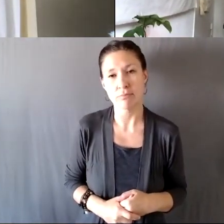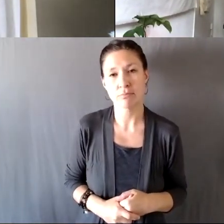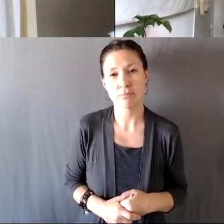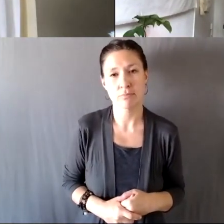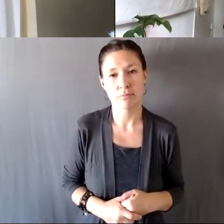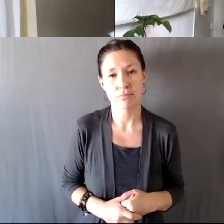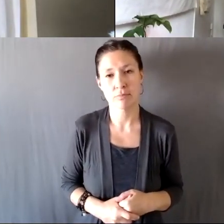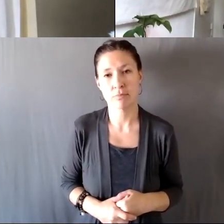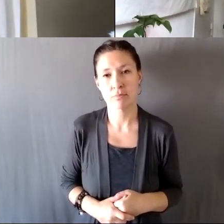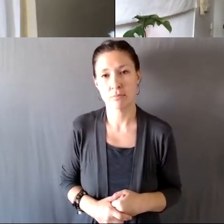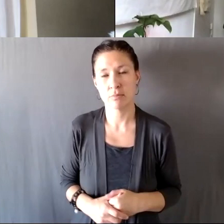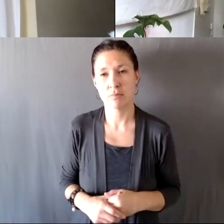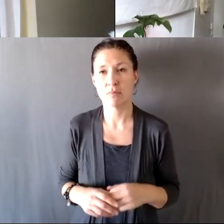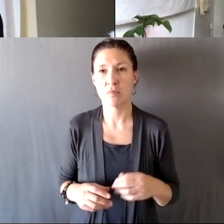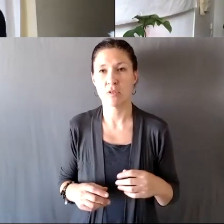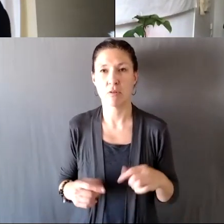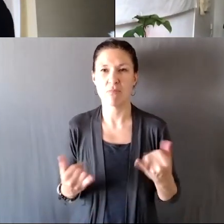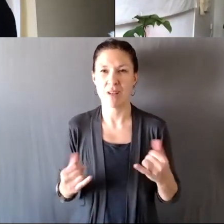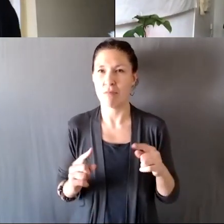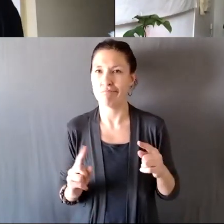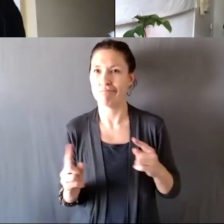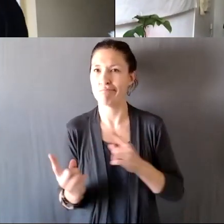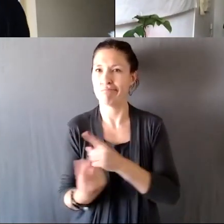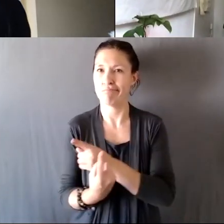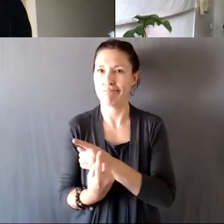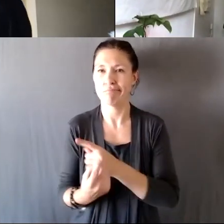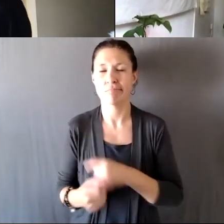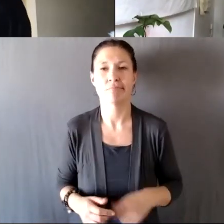And reverse.